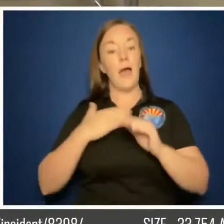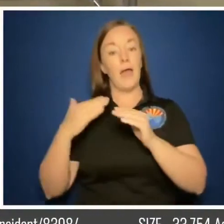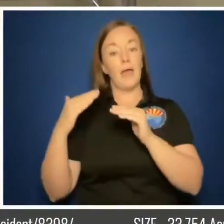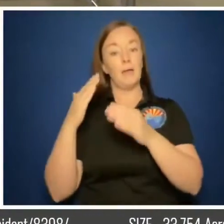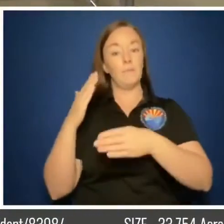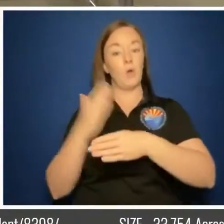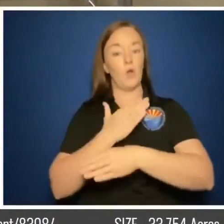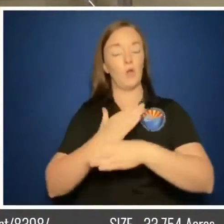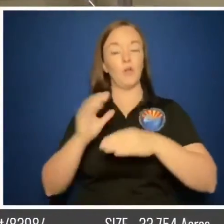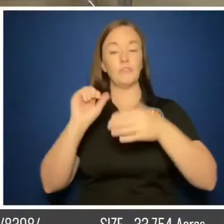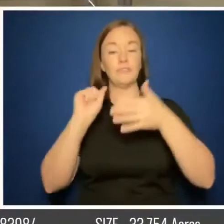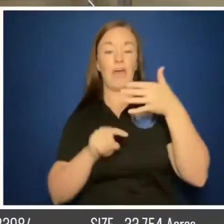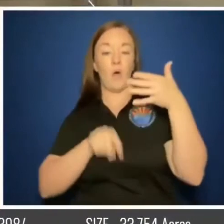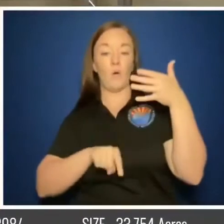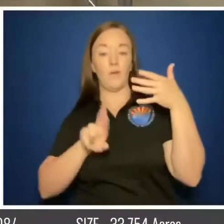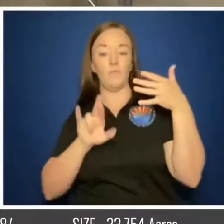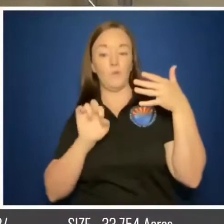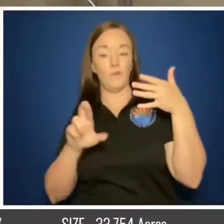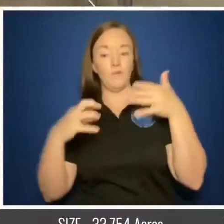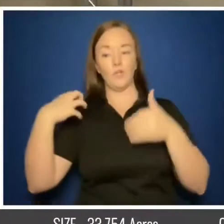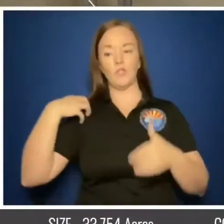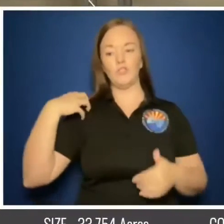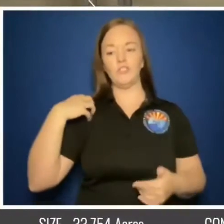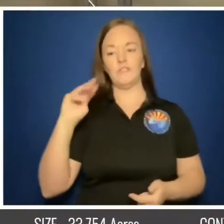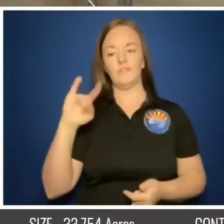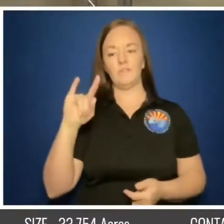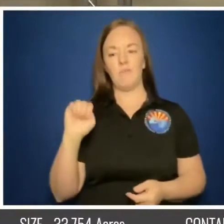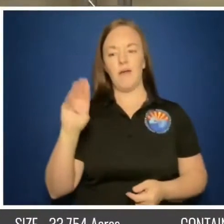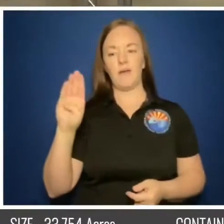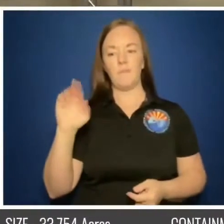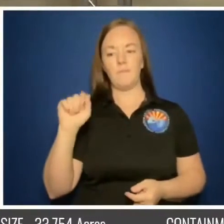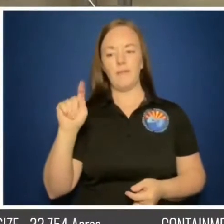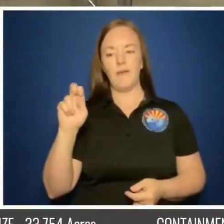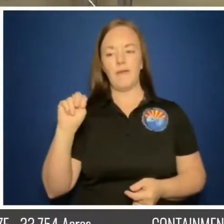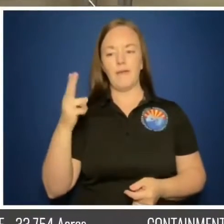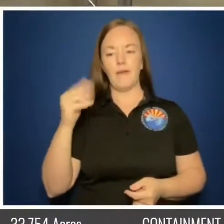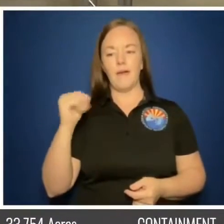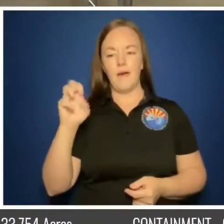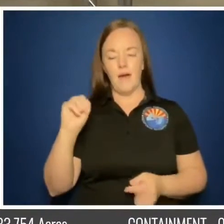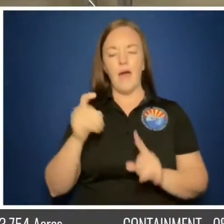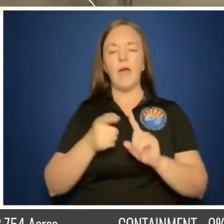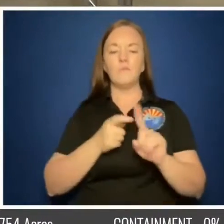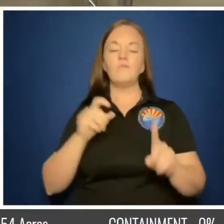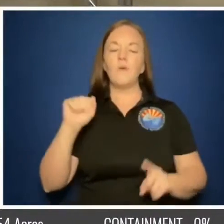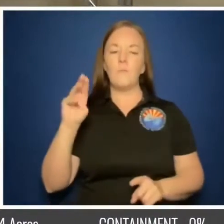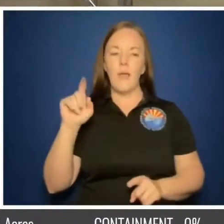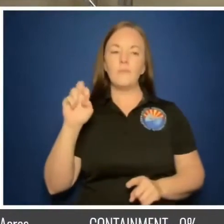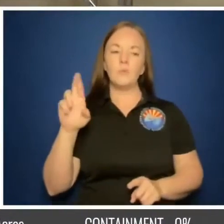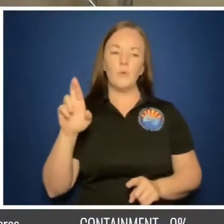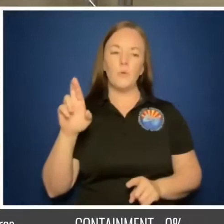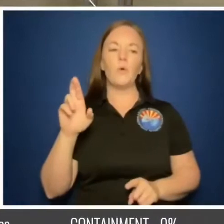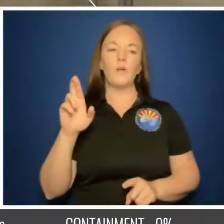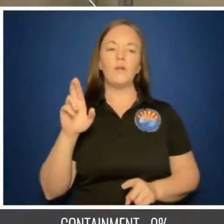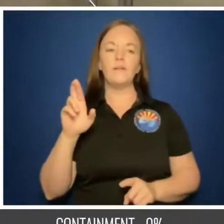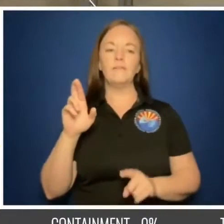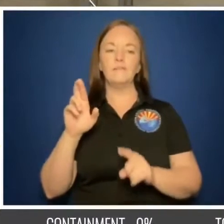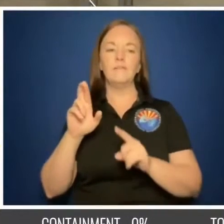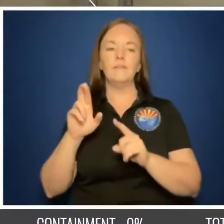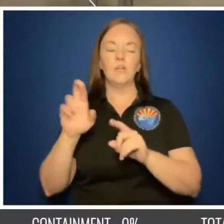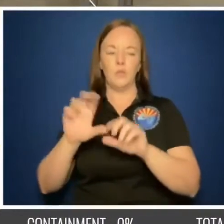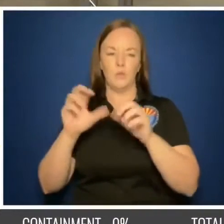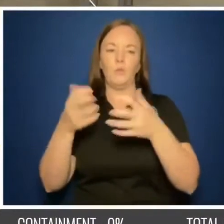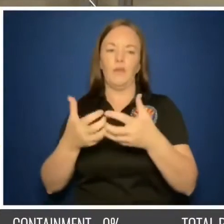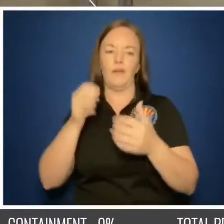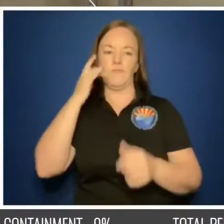of the river, Chief Mike Blankenheim from the Amador El Dorado Ranger Unit of CAL FIRE, and of course I'm Jeff Marcellet,